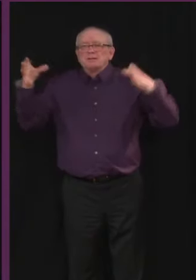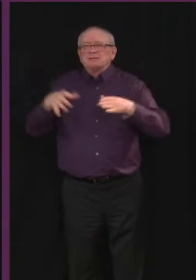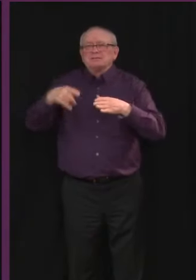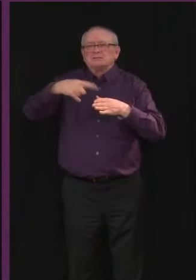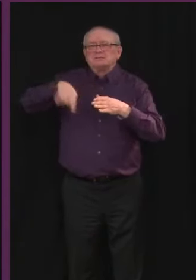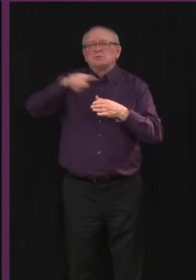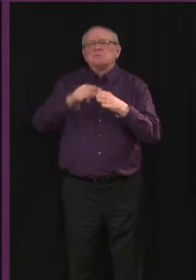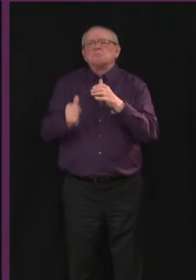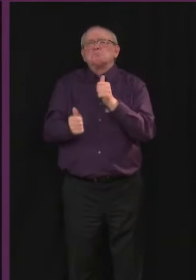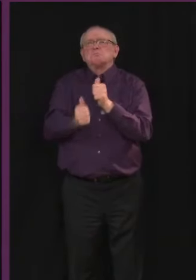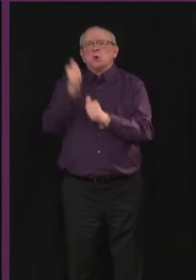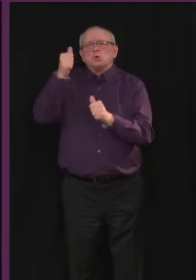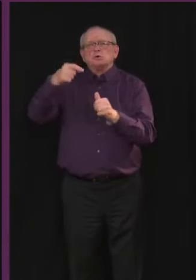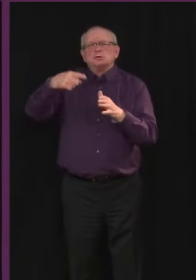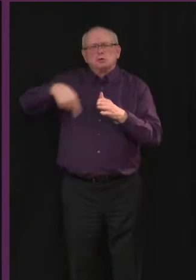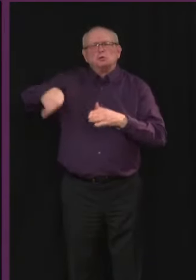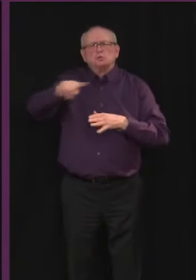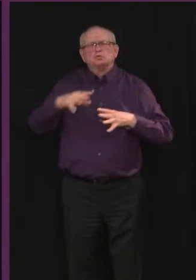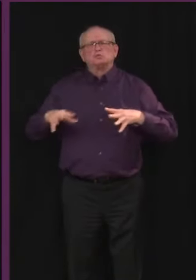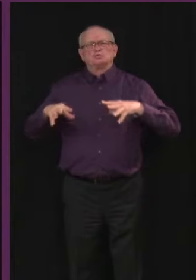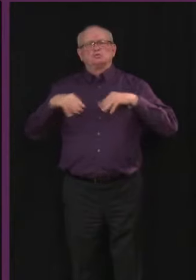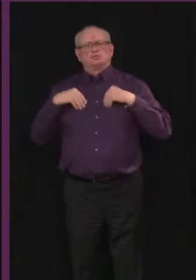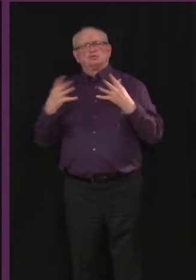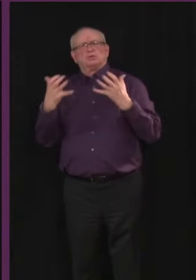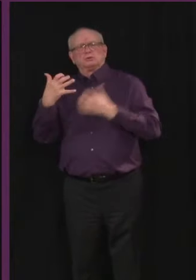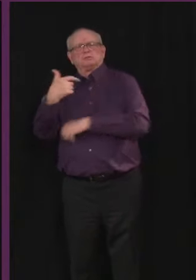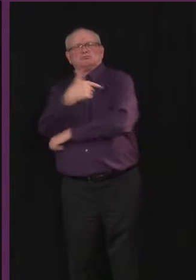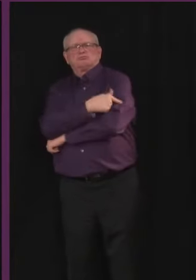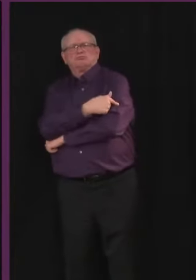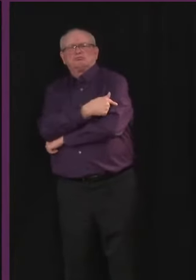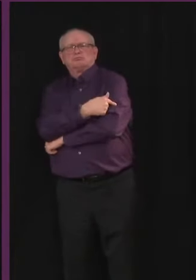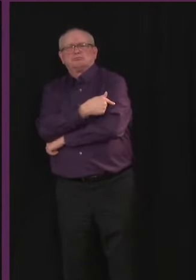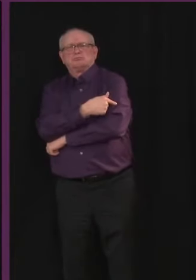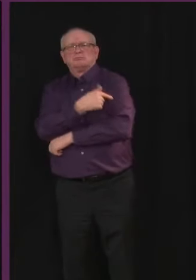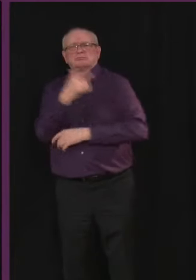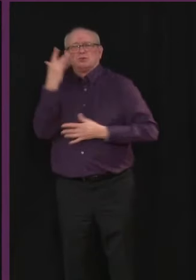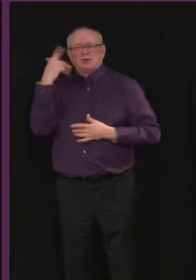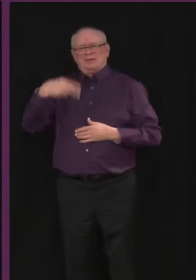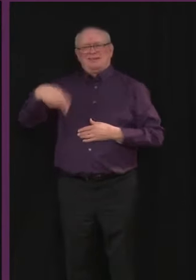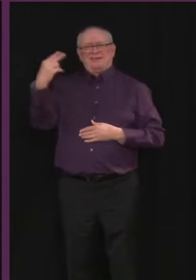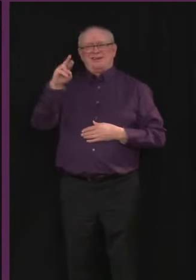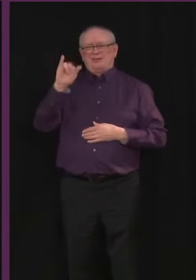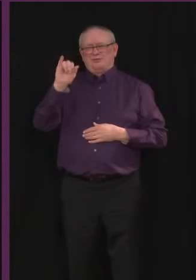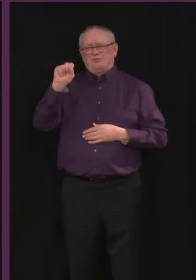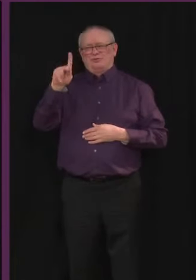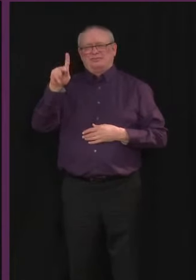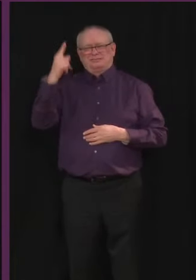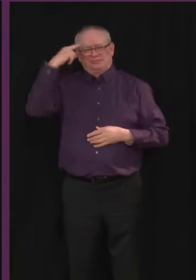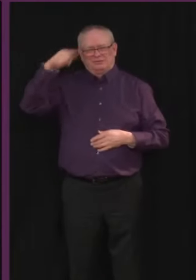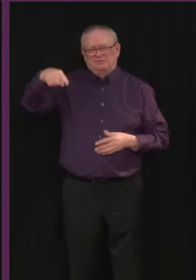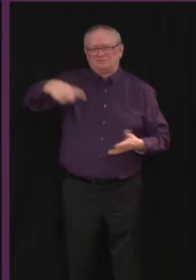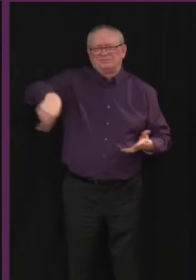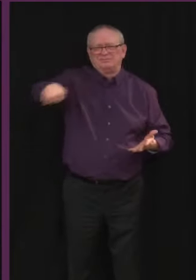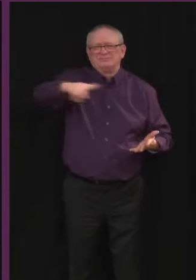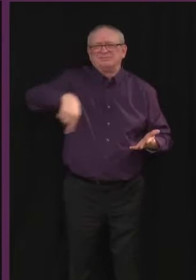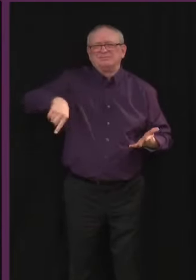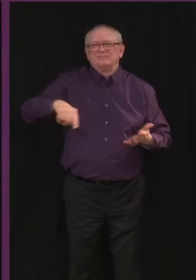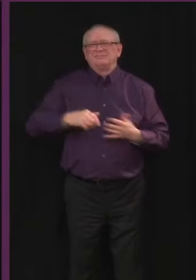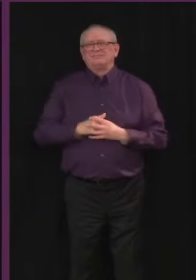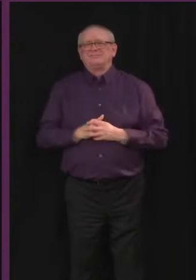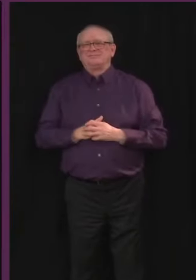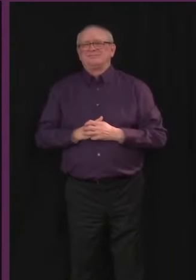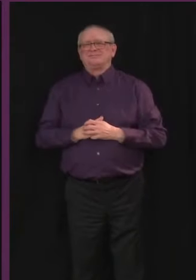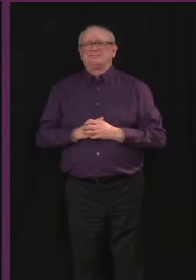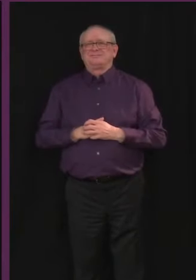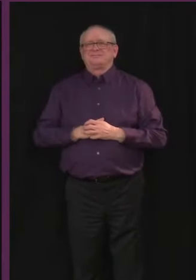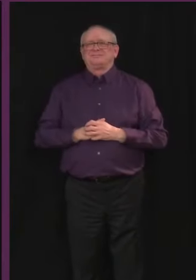to be vaccinated given the significant risk that COVID-19 poses to them. With respect to the impact of vaccines on